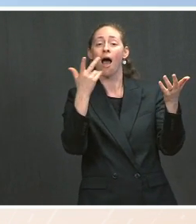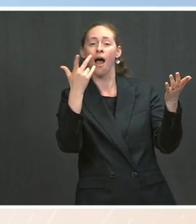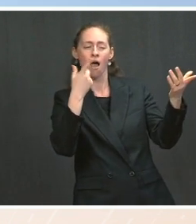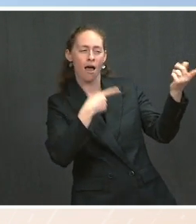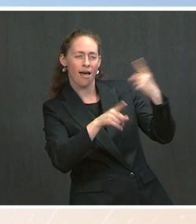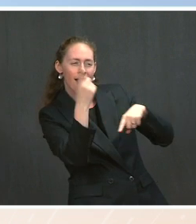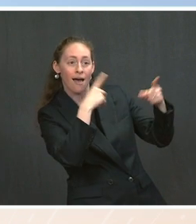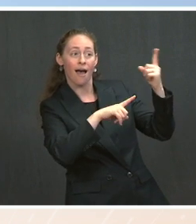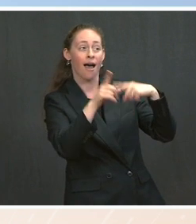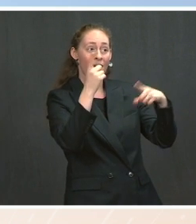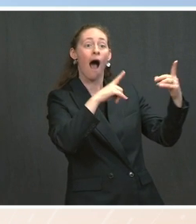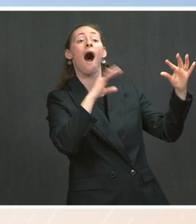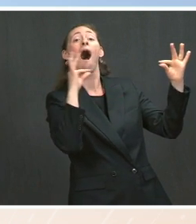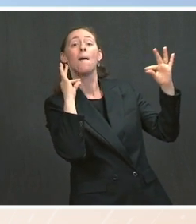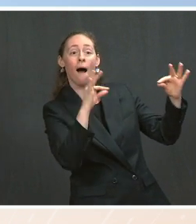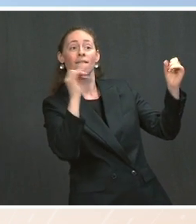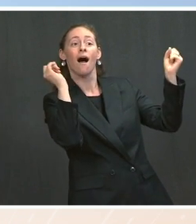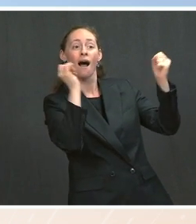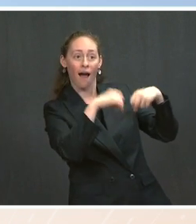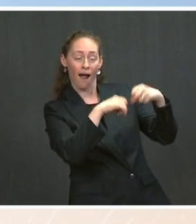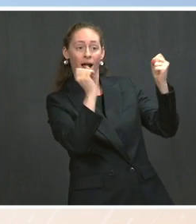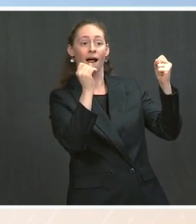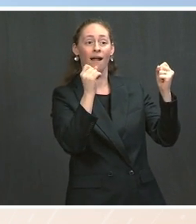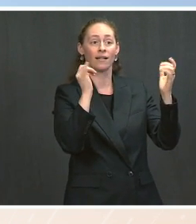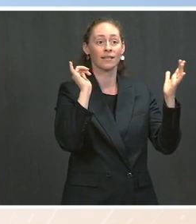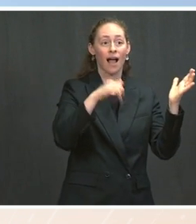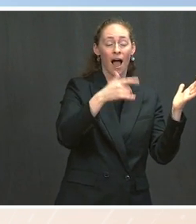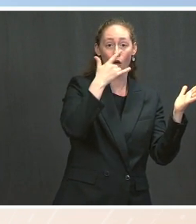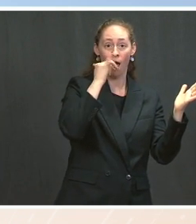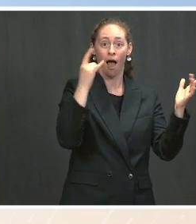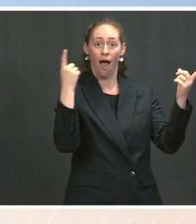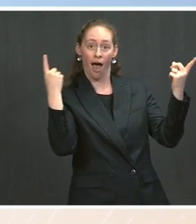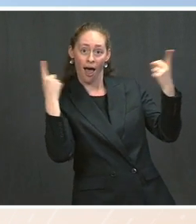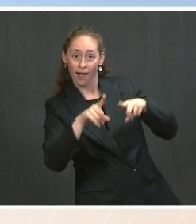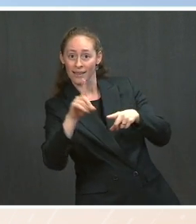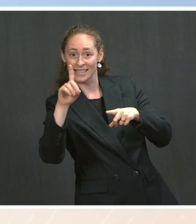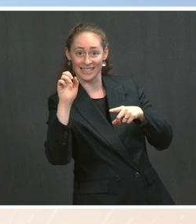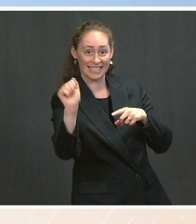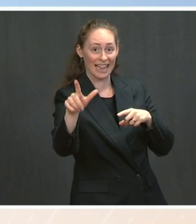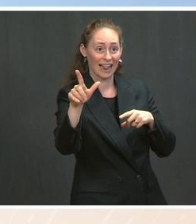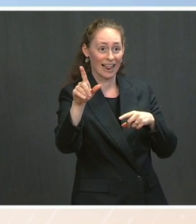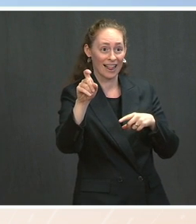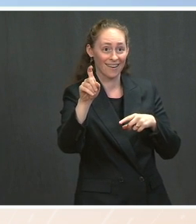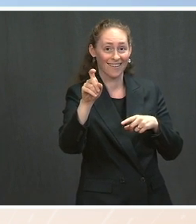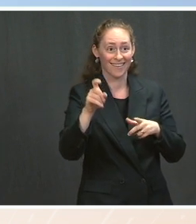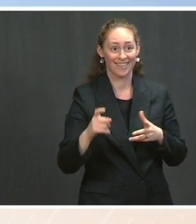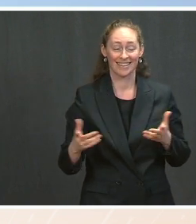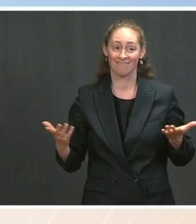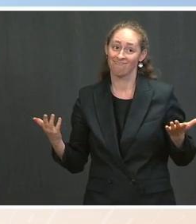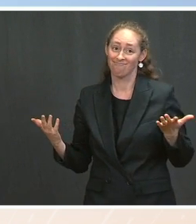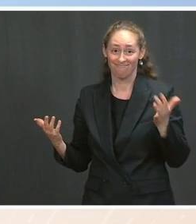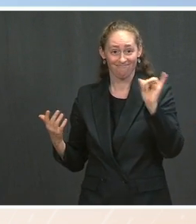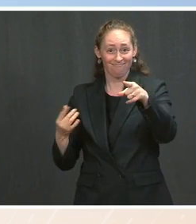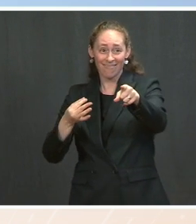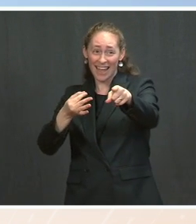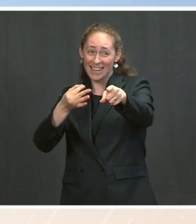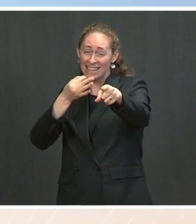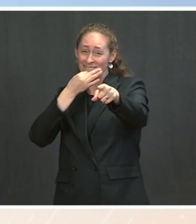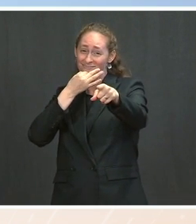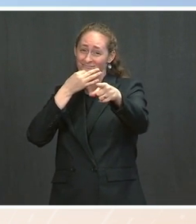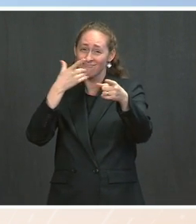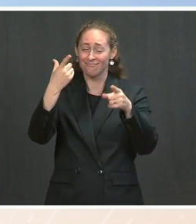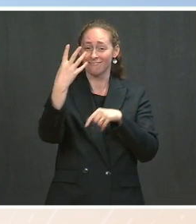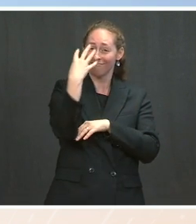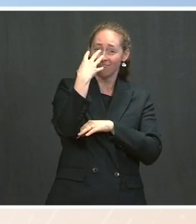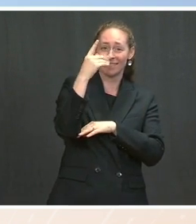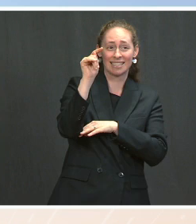deal? I don't know. You're the professional here, Peter. You're the TV star, you know? What's the Fox